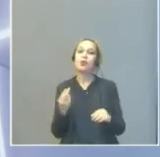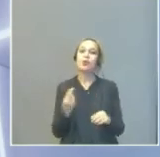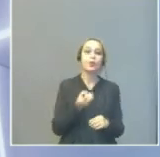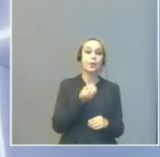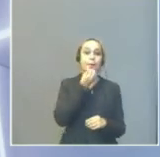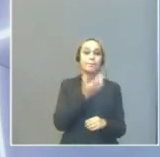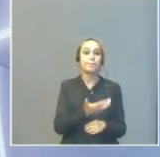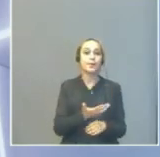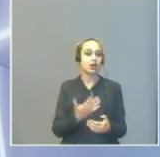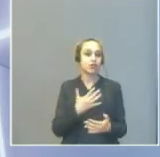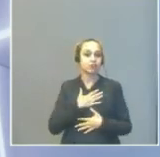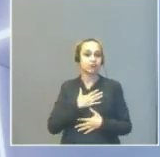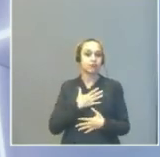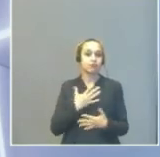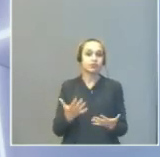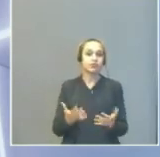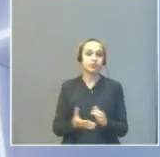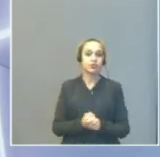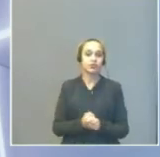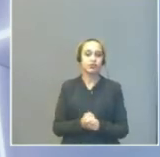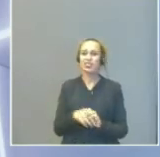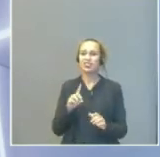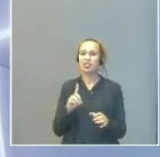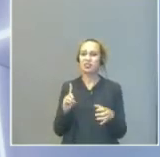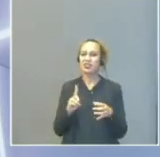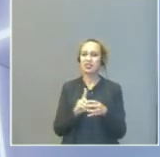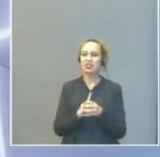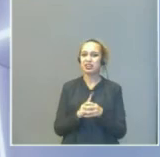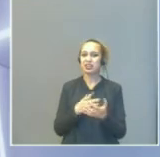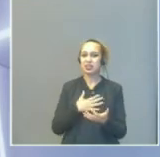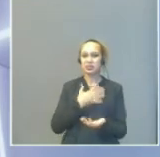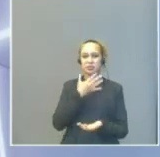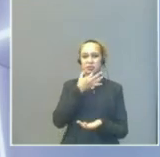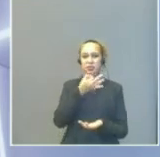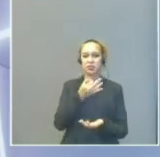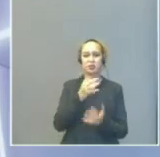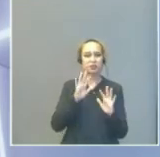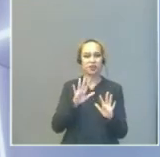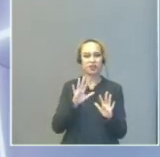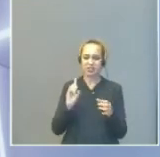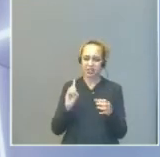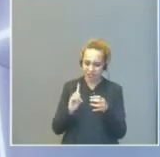much a matter of integration for me, because integration is,